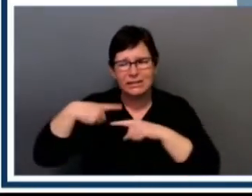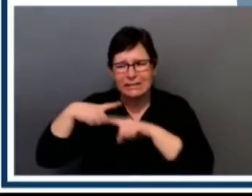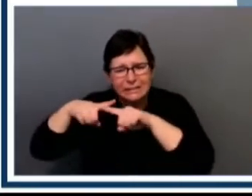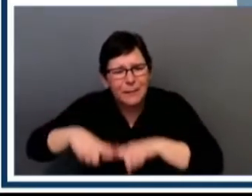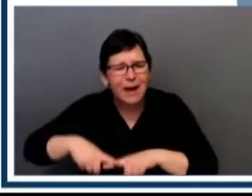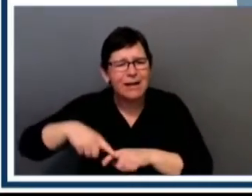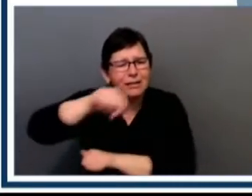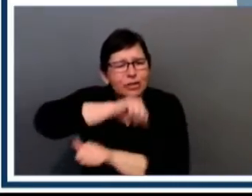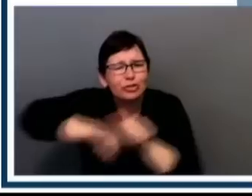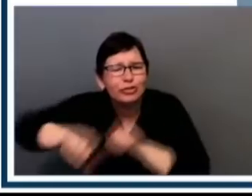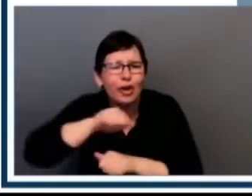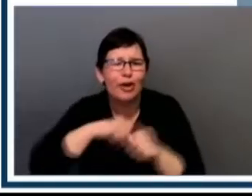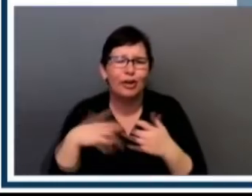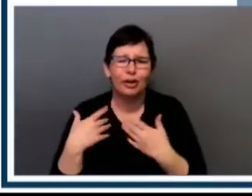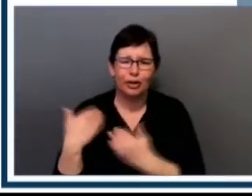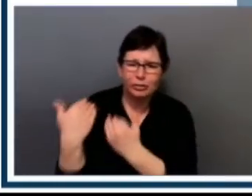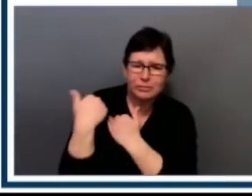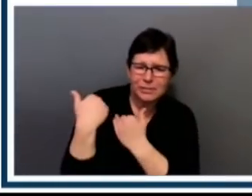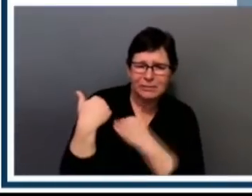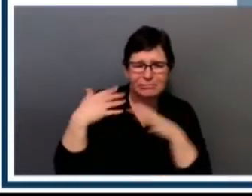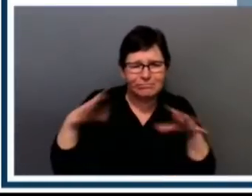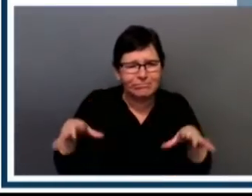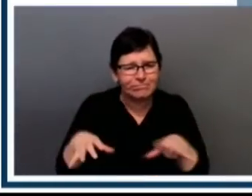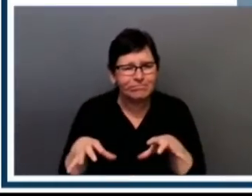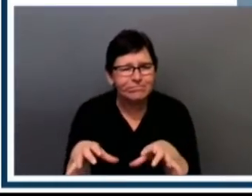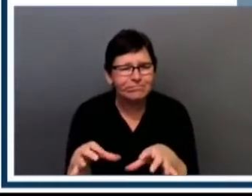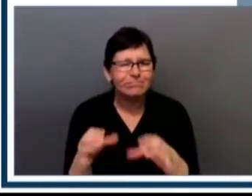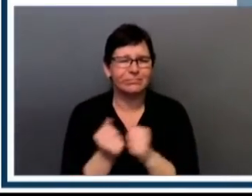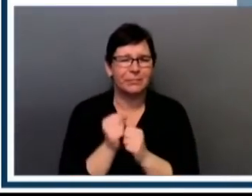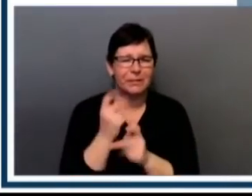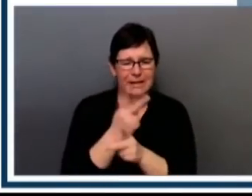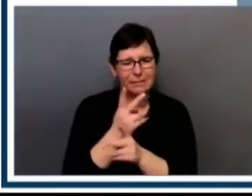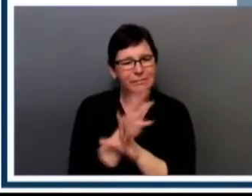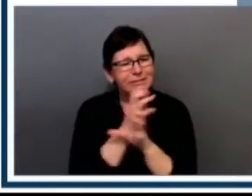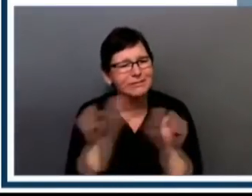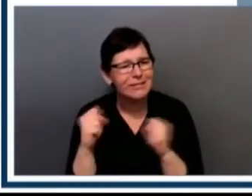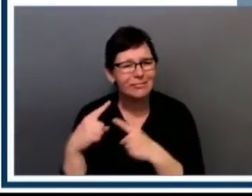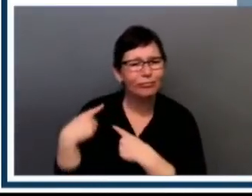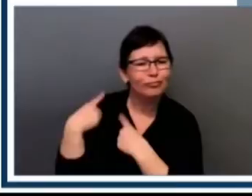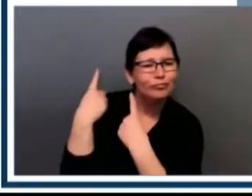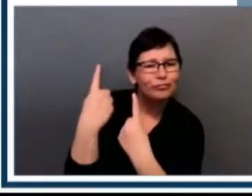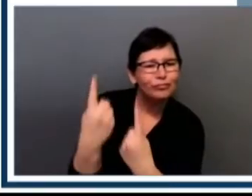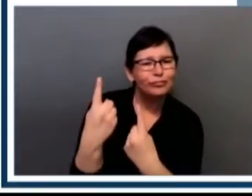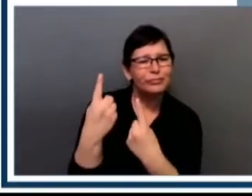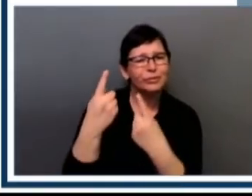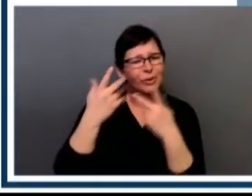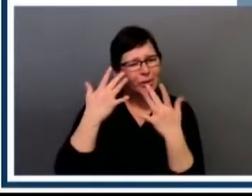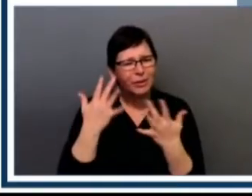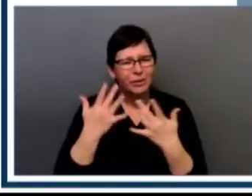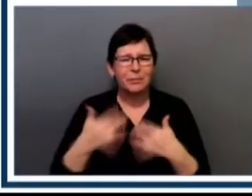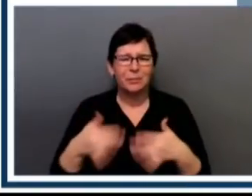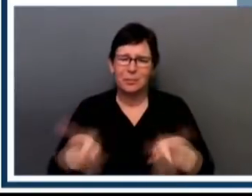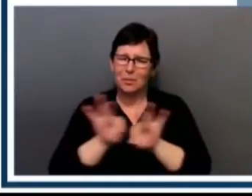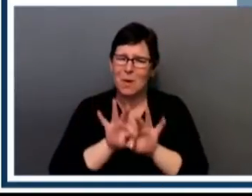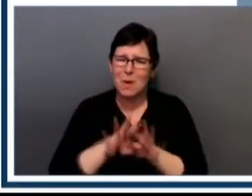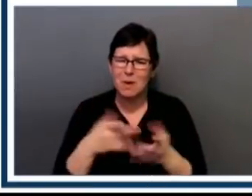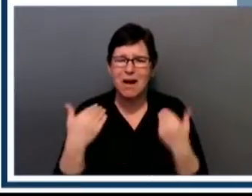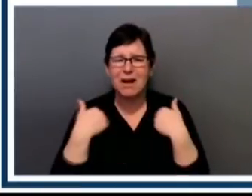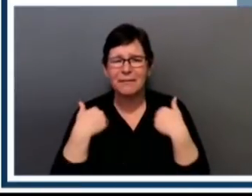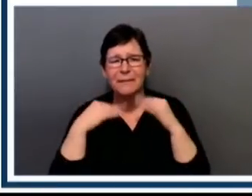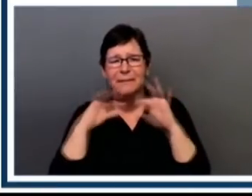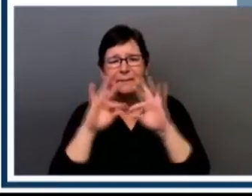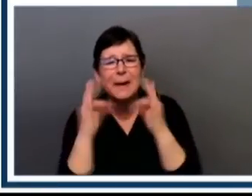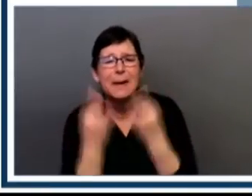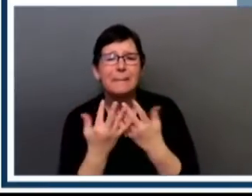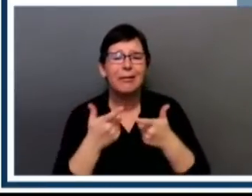families, larger groups within our communities, and some communities within our province who have needed and will continue to need more support